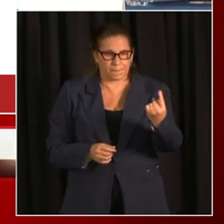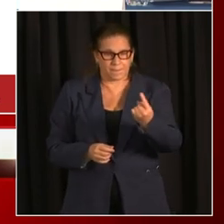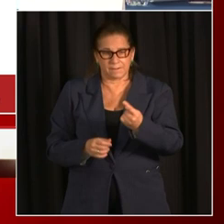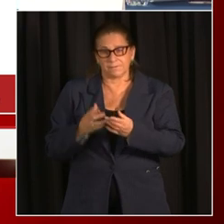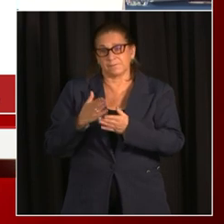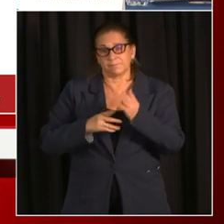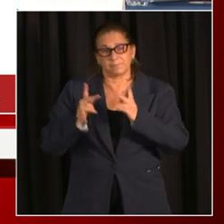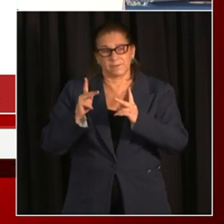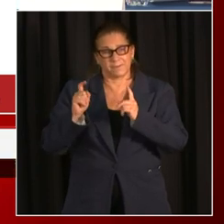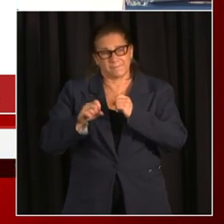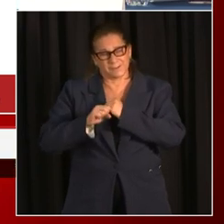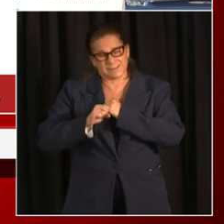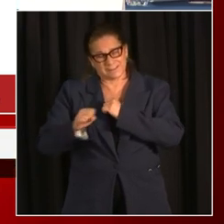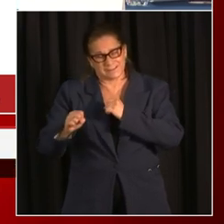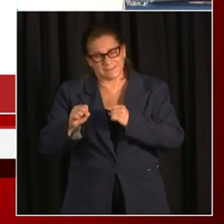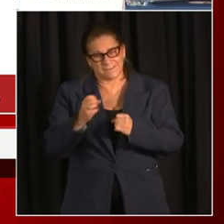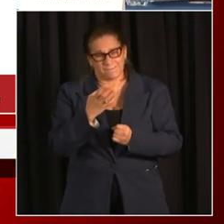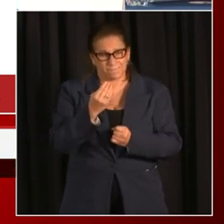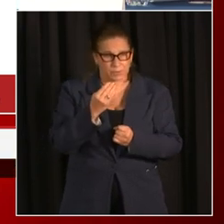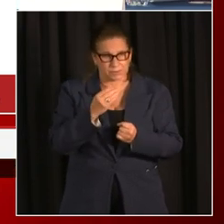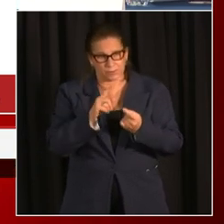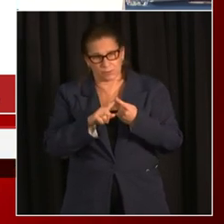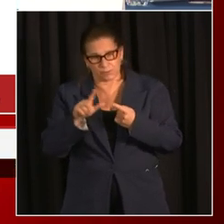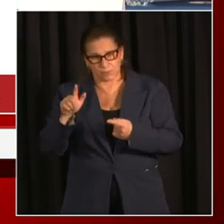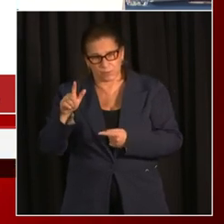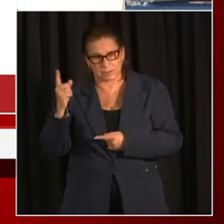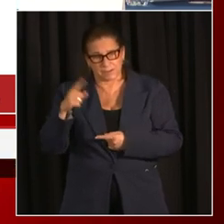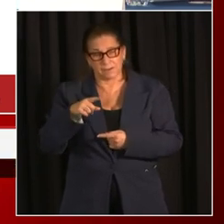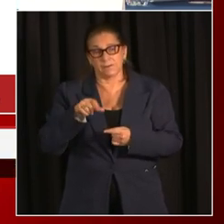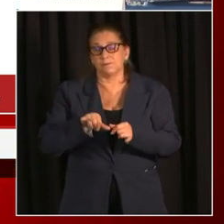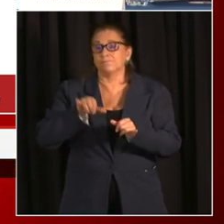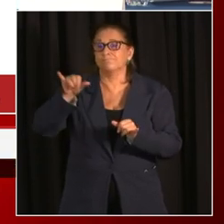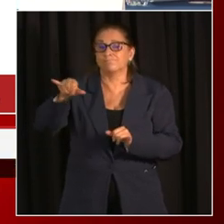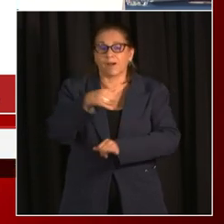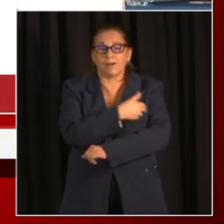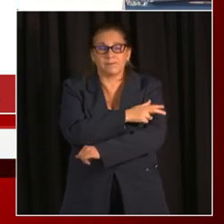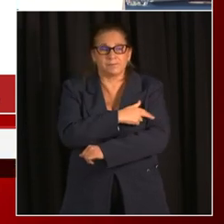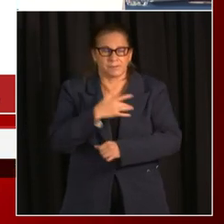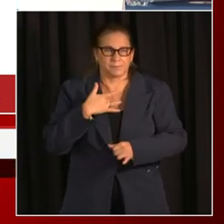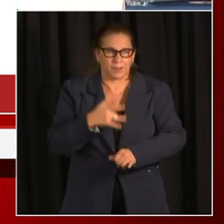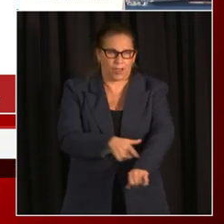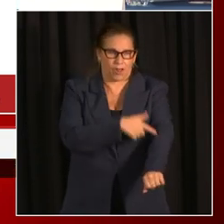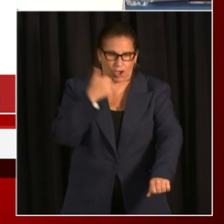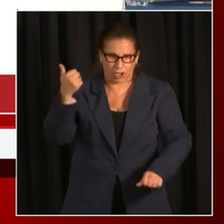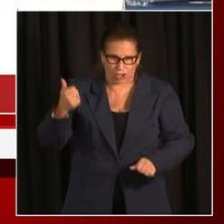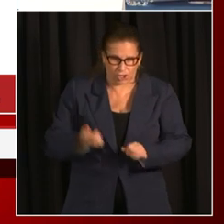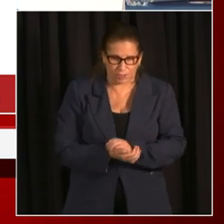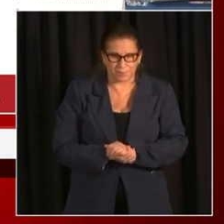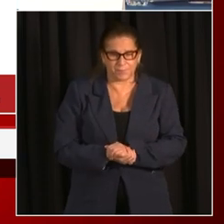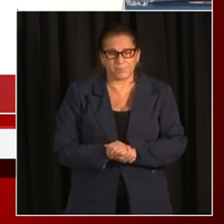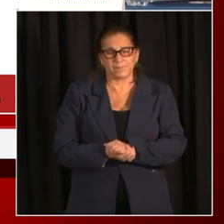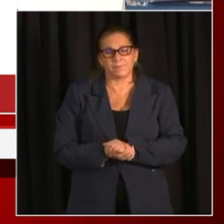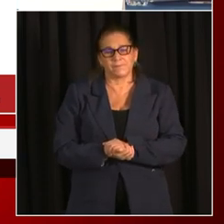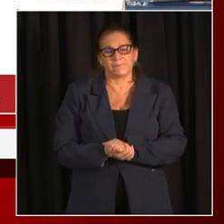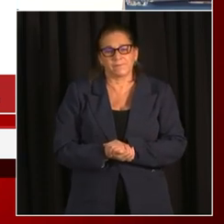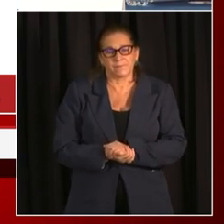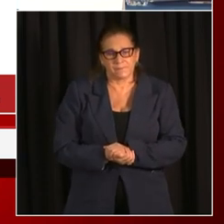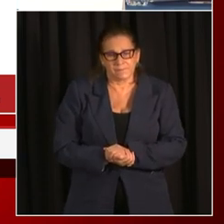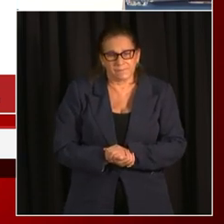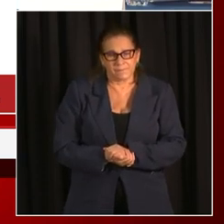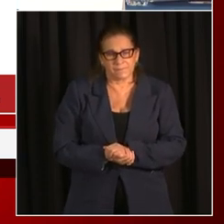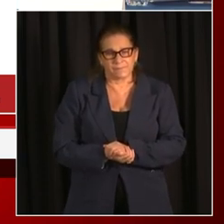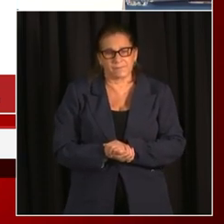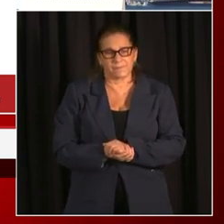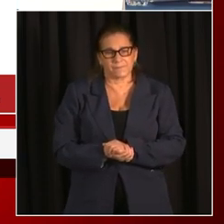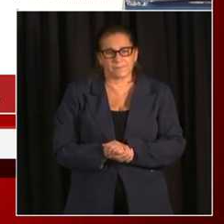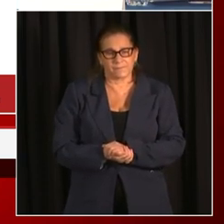of the infectious period. So you can see that tail goes out longer, even longer. But when we get into the more aggregate